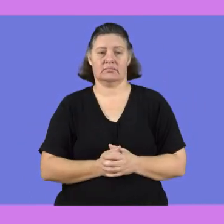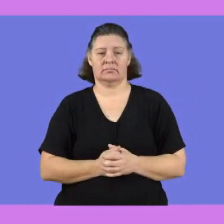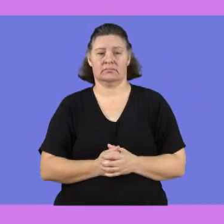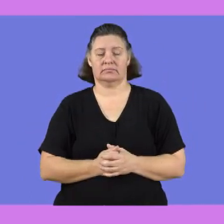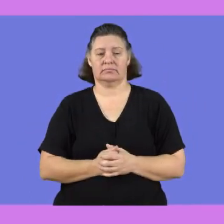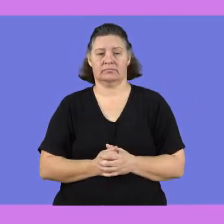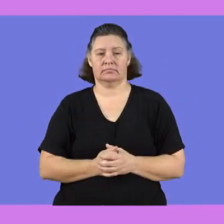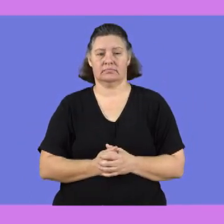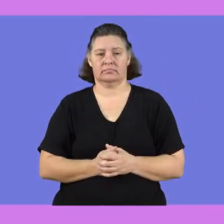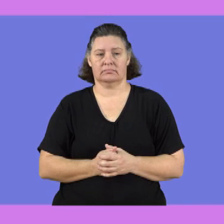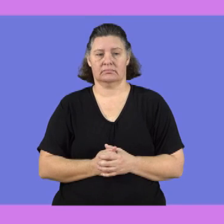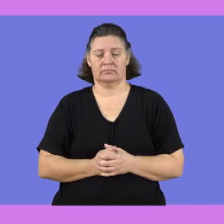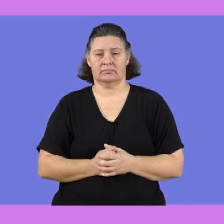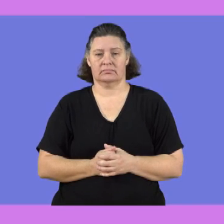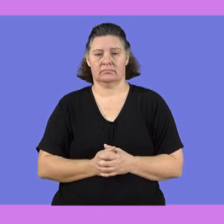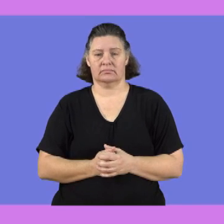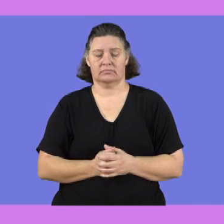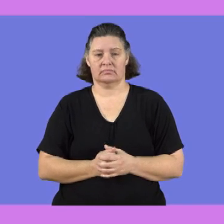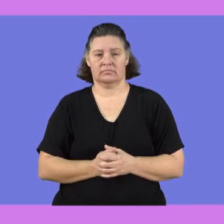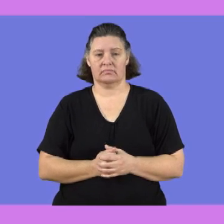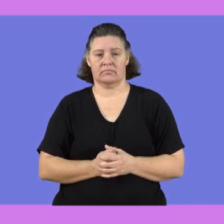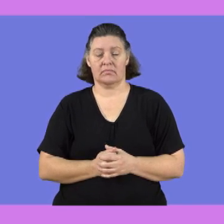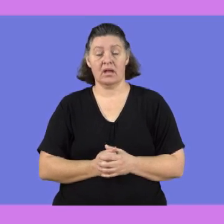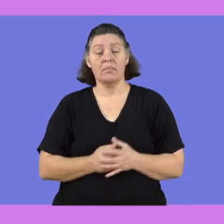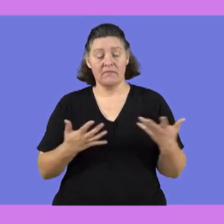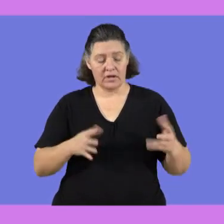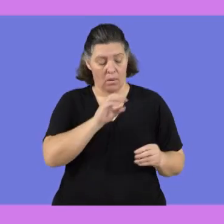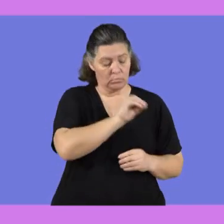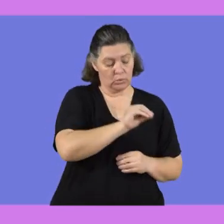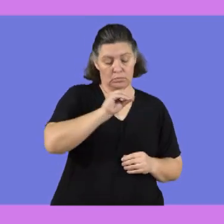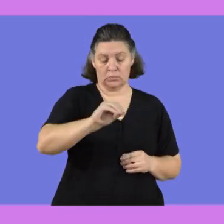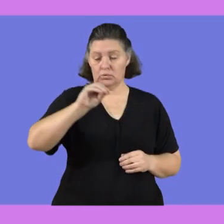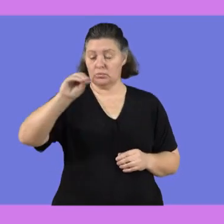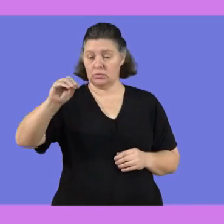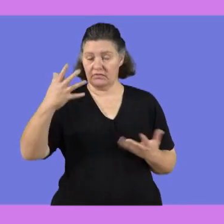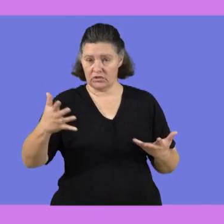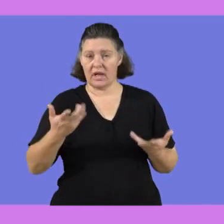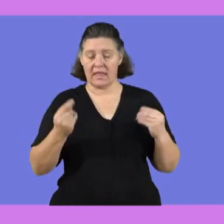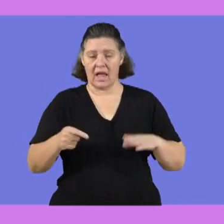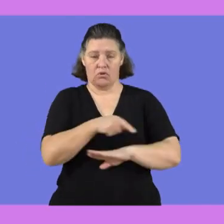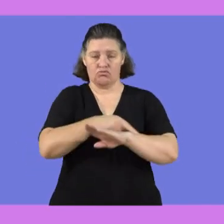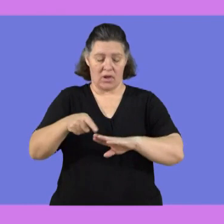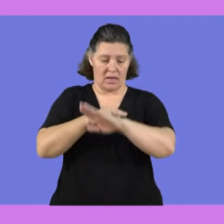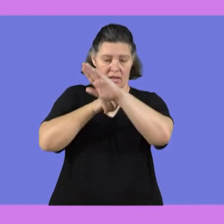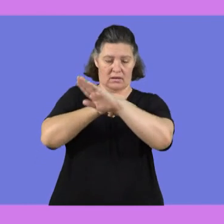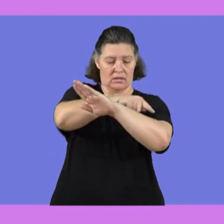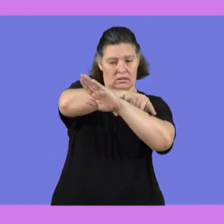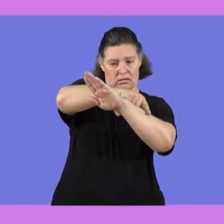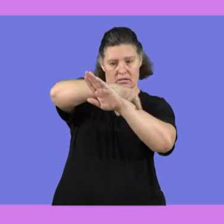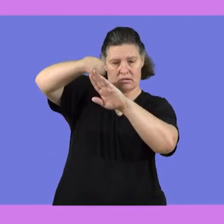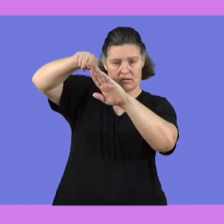more, this is where the 2 points are meeting. And then once you've plotted